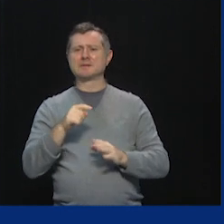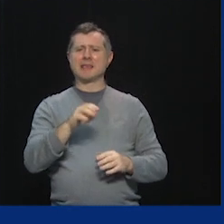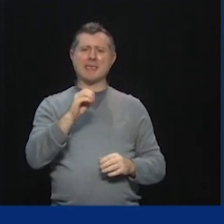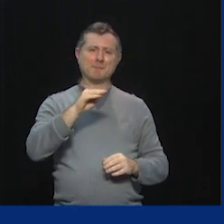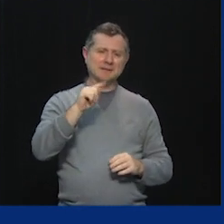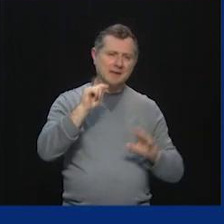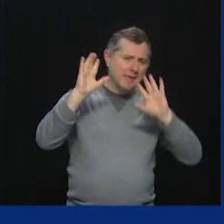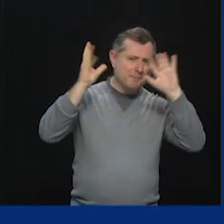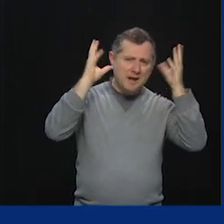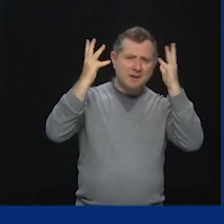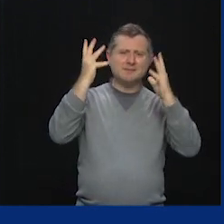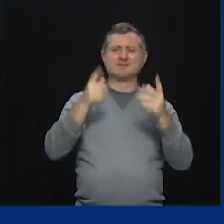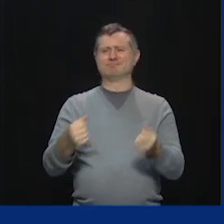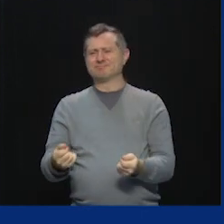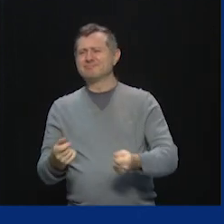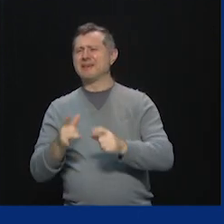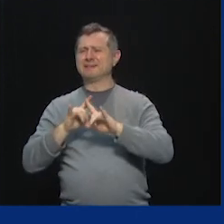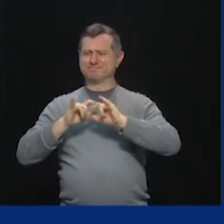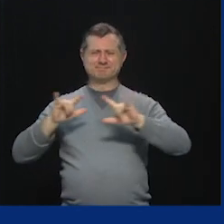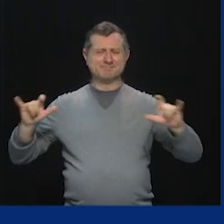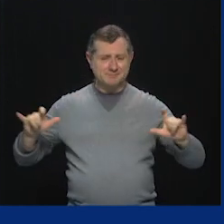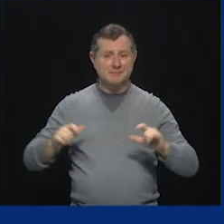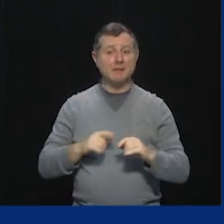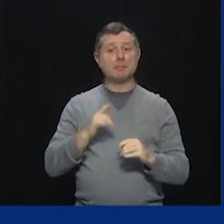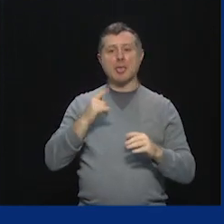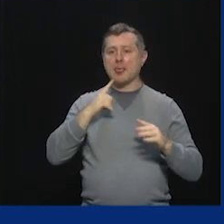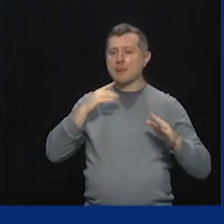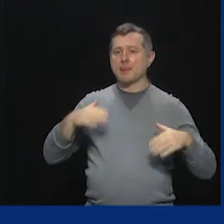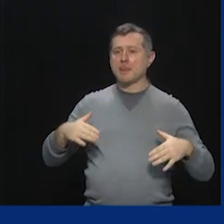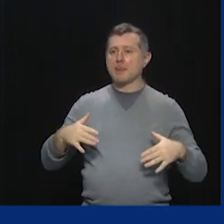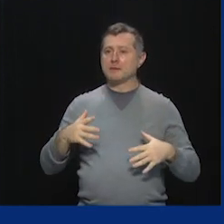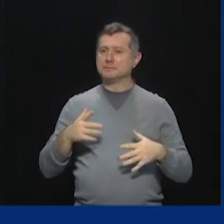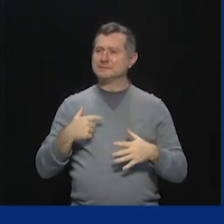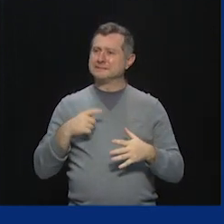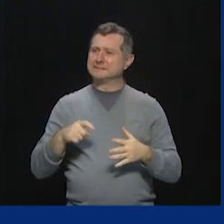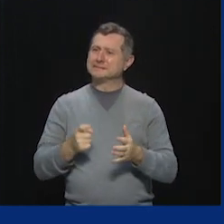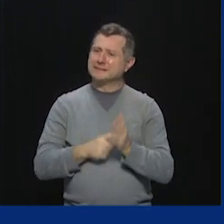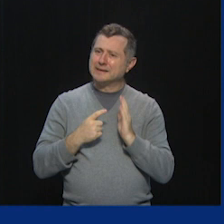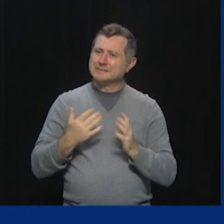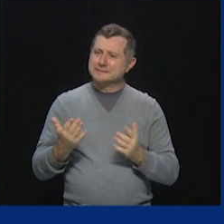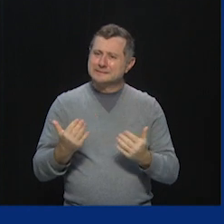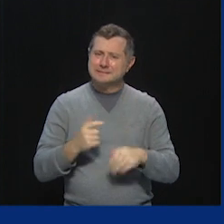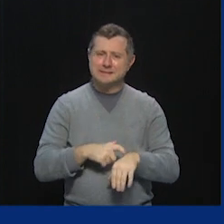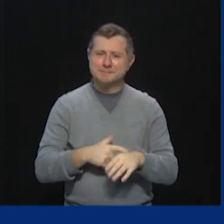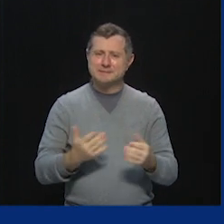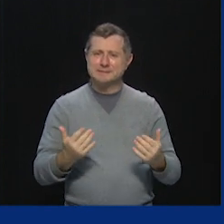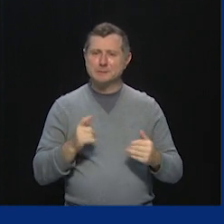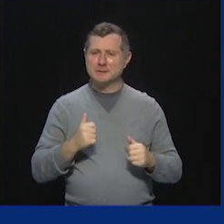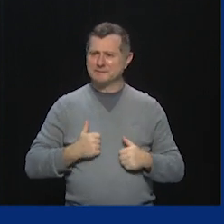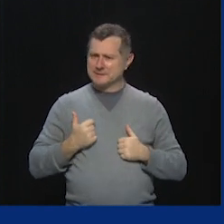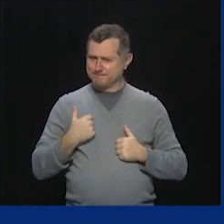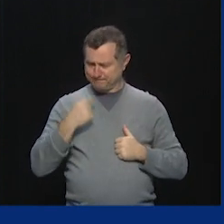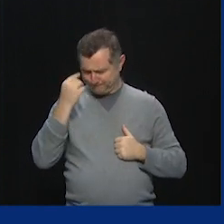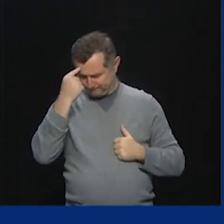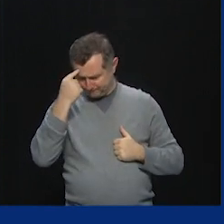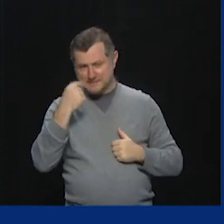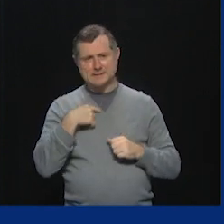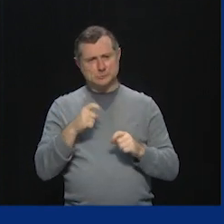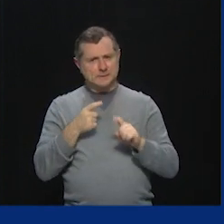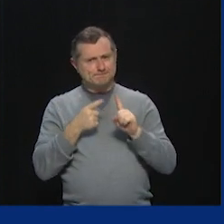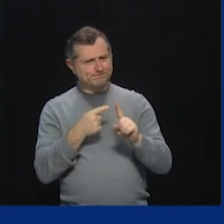is they're just not online yet. It takes time for some young person who says, I now want to be a doctor or a nurse because I want to be on that front